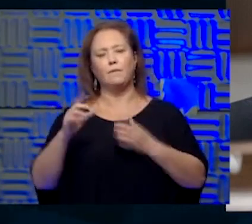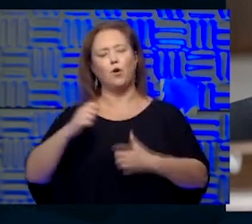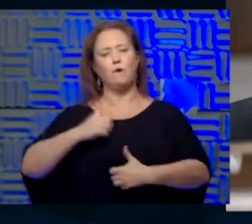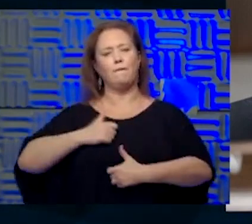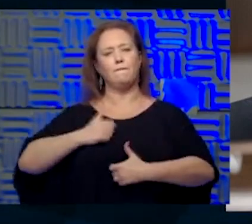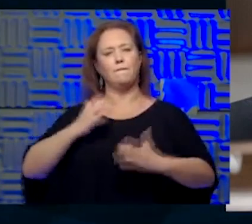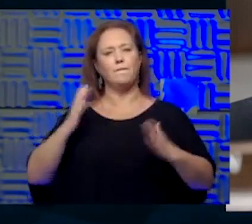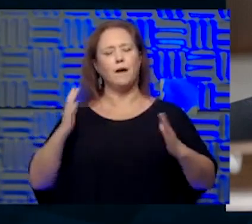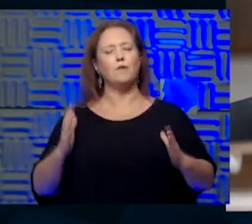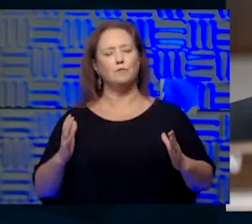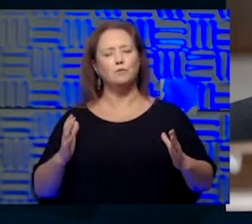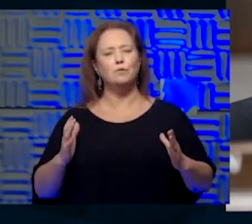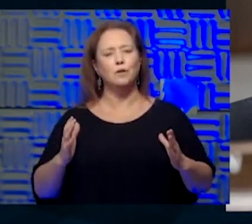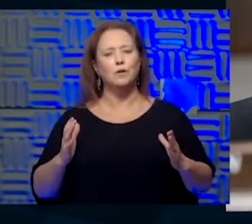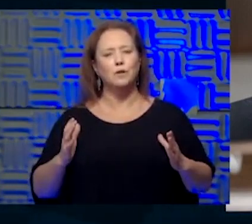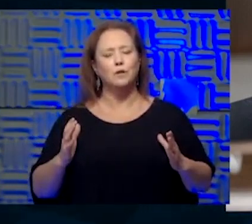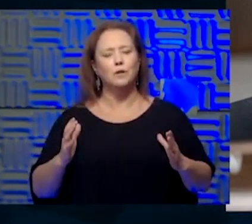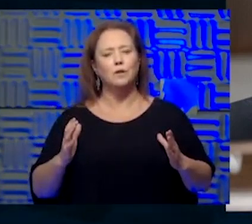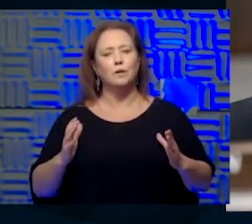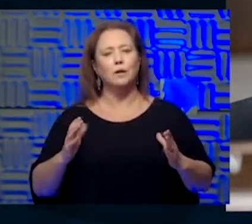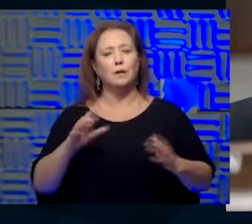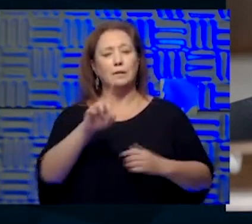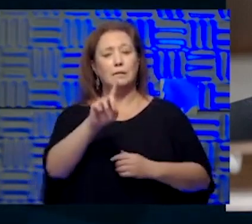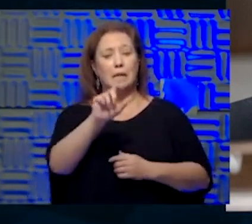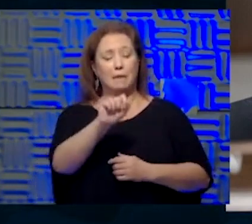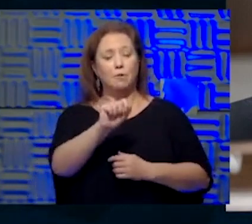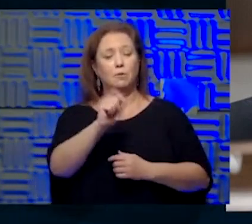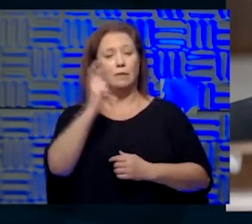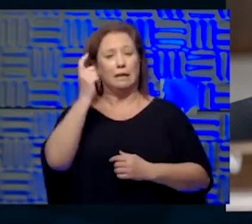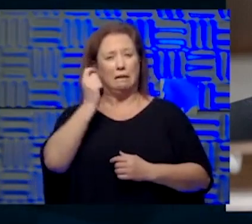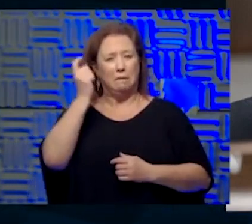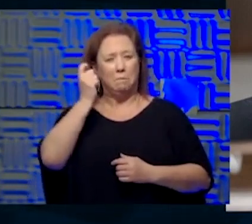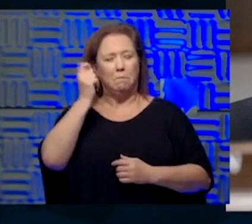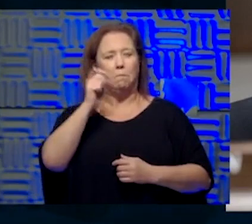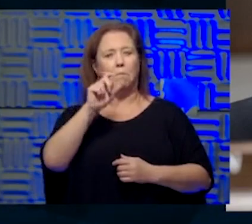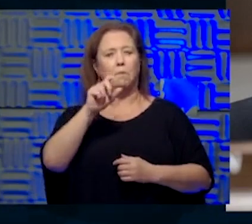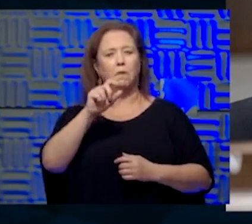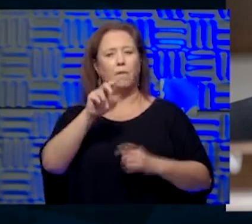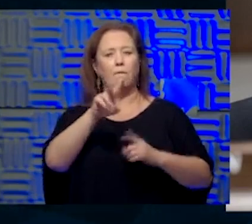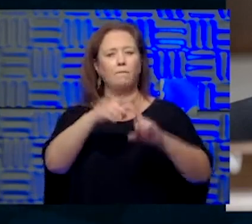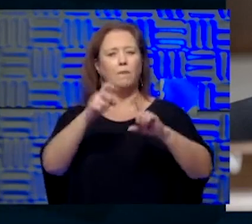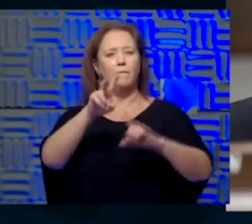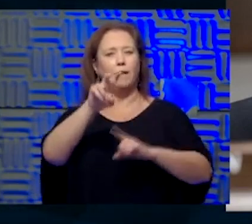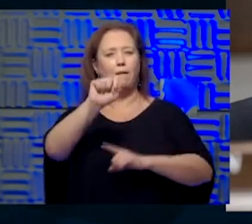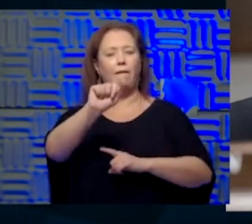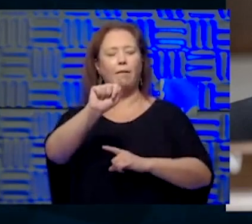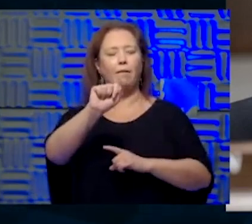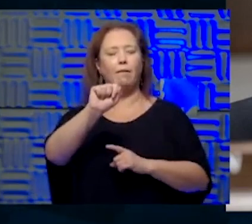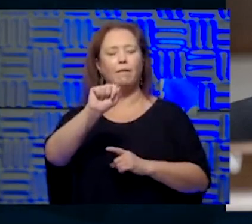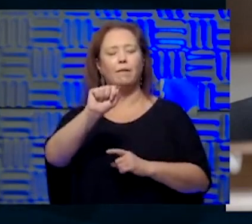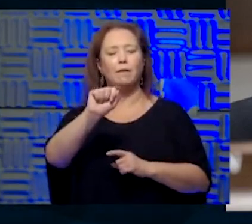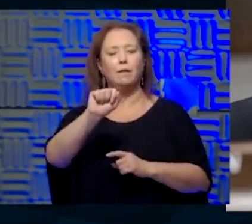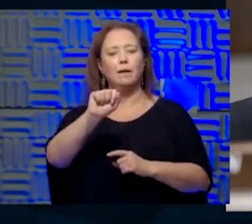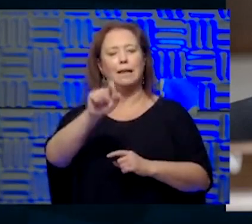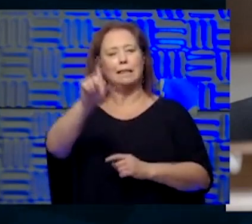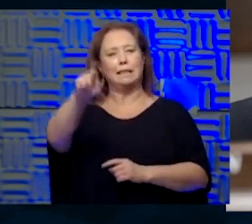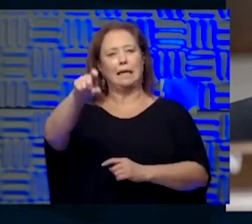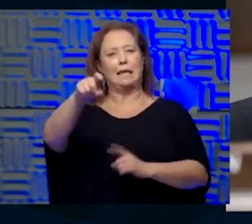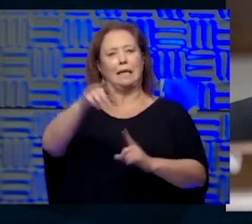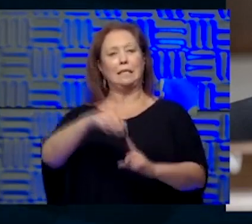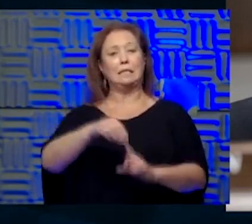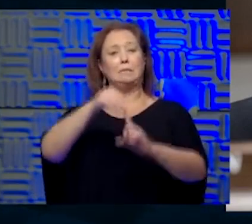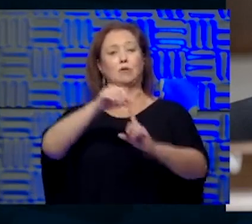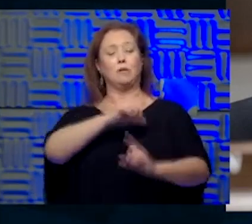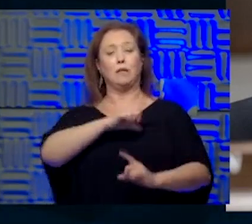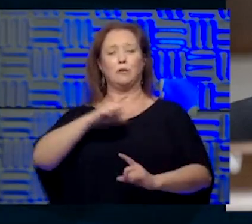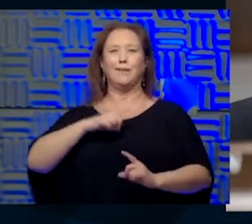that are disabled, receiving a disabled benefit from the VA, they needed special legislation.